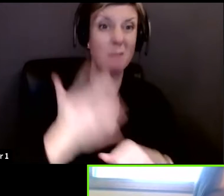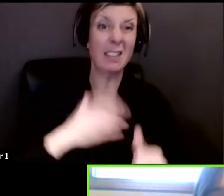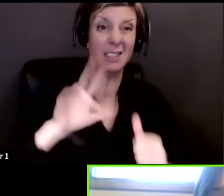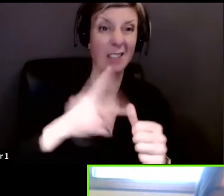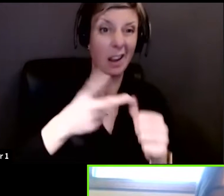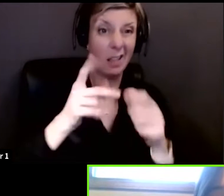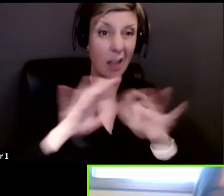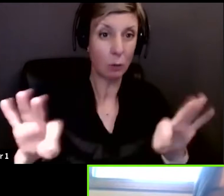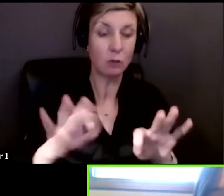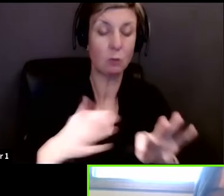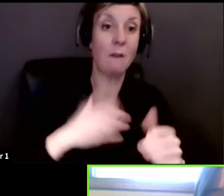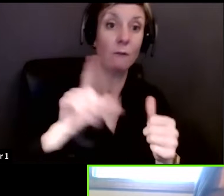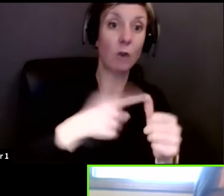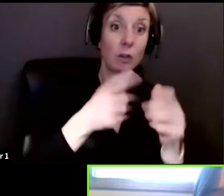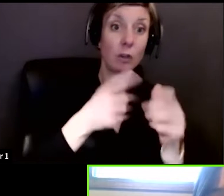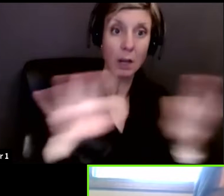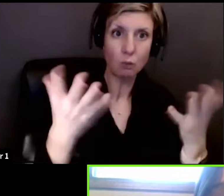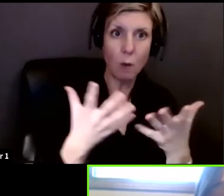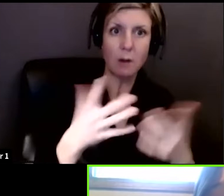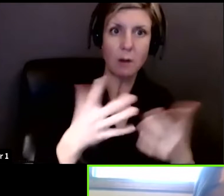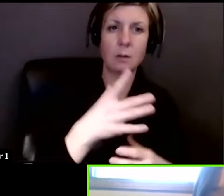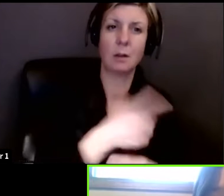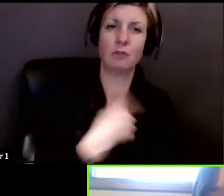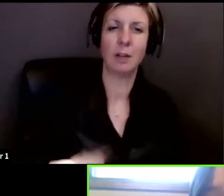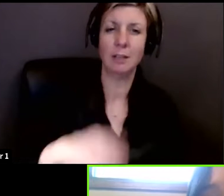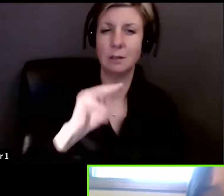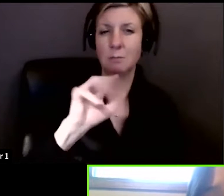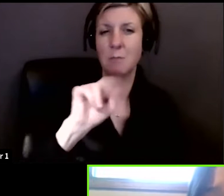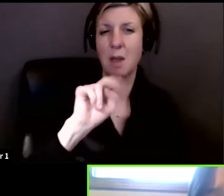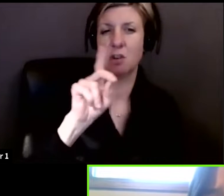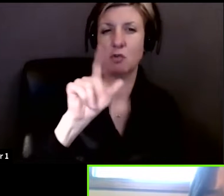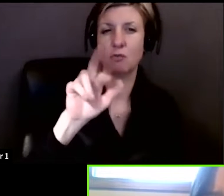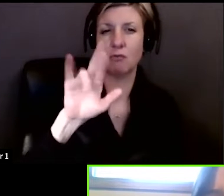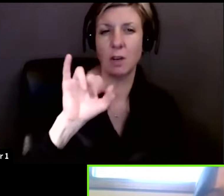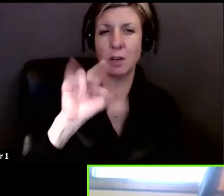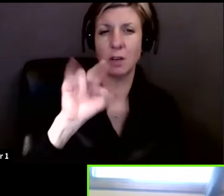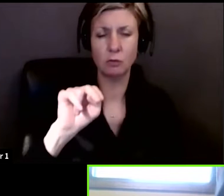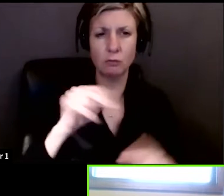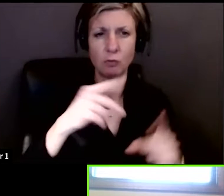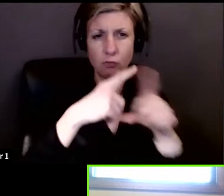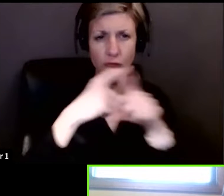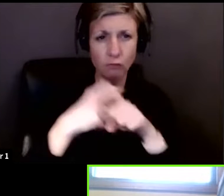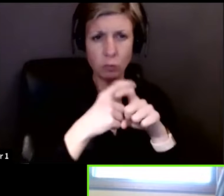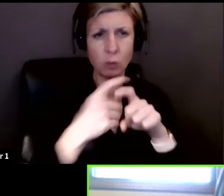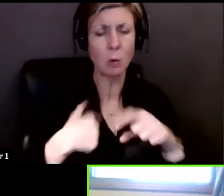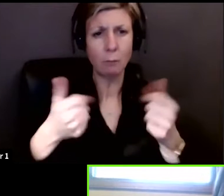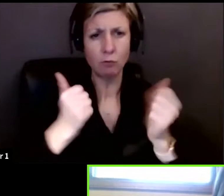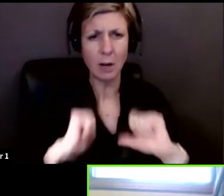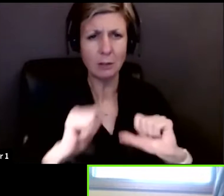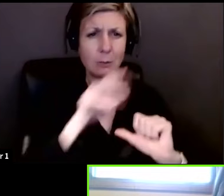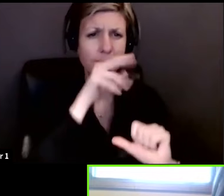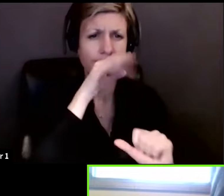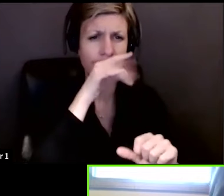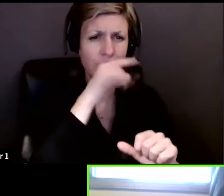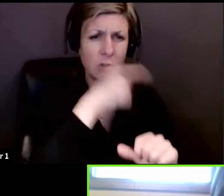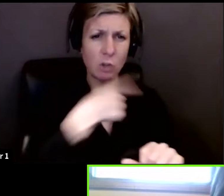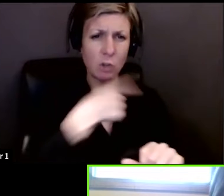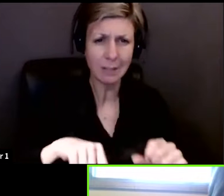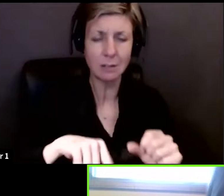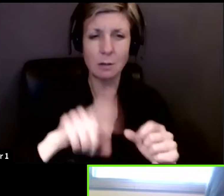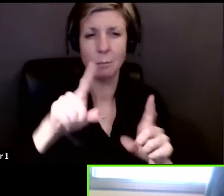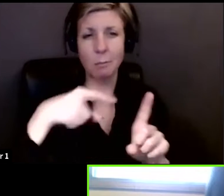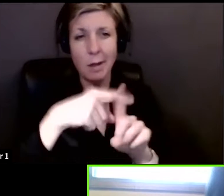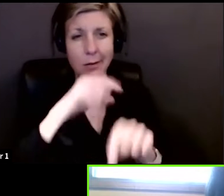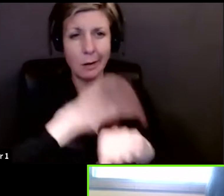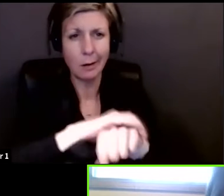So I was just trying to speak this weird combination of that and English and a little bit of Taiwanese, which is a whole other